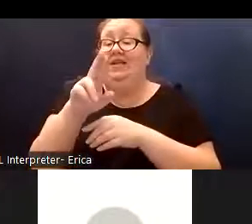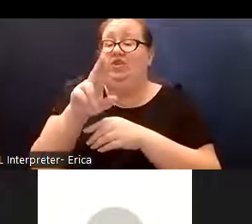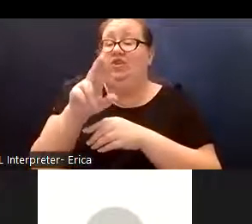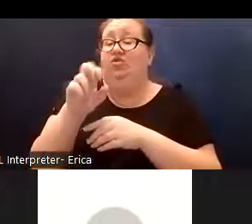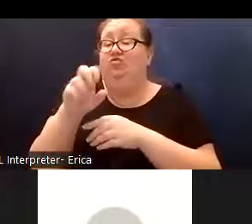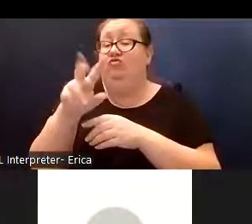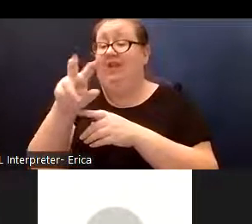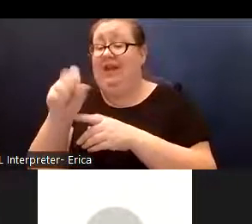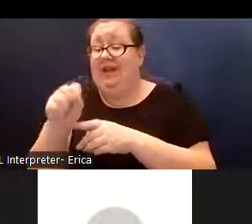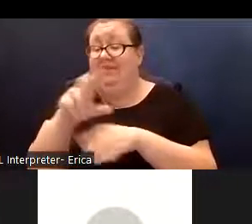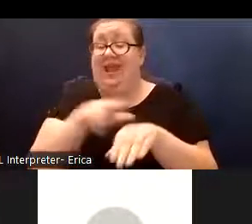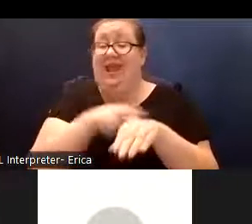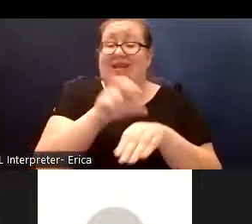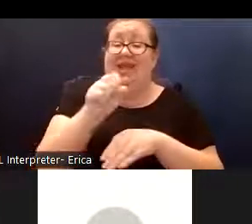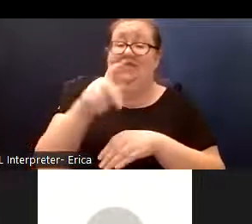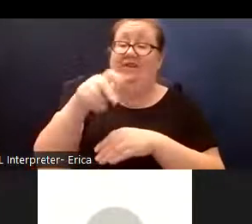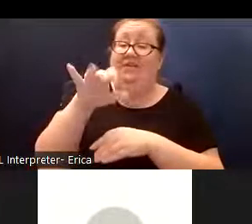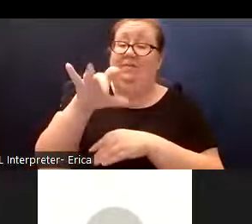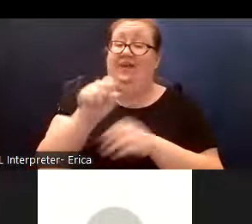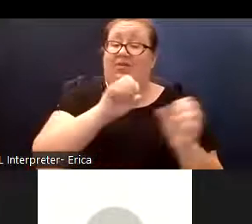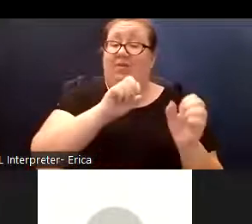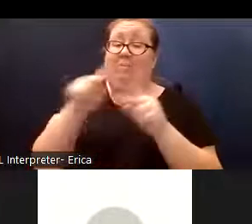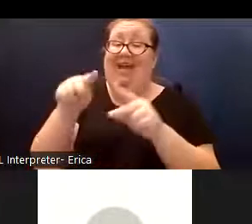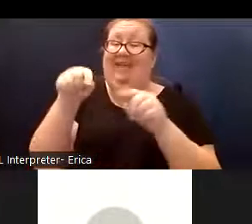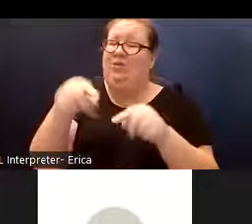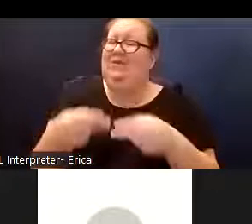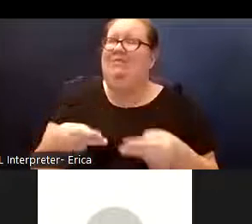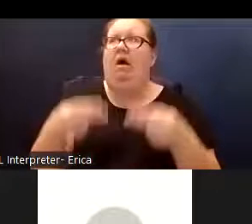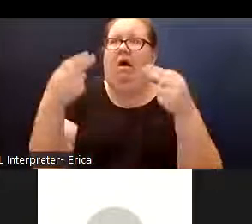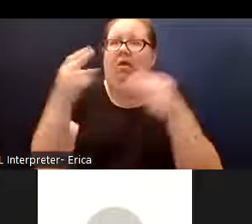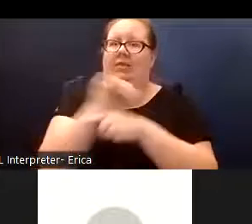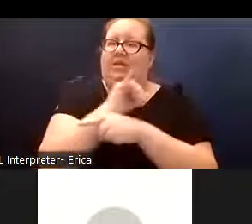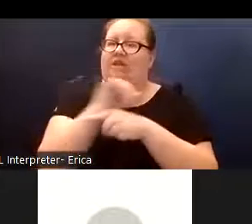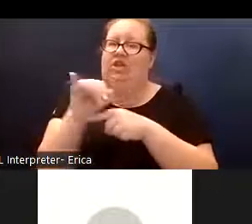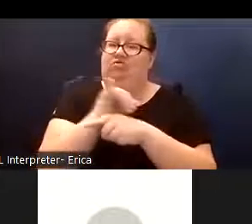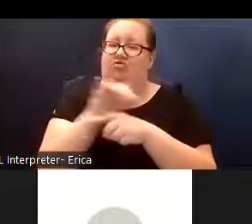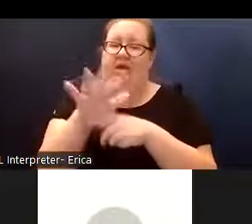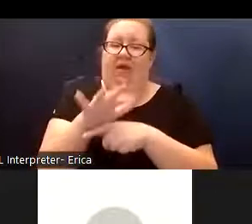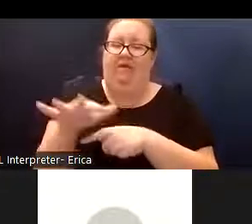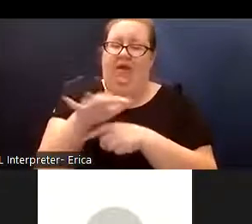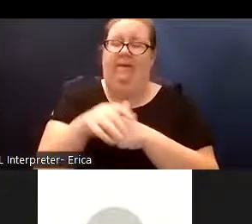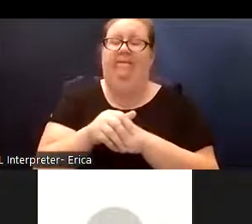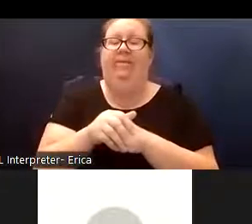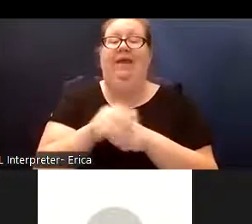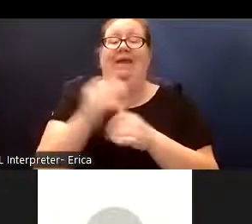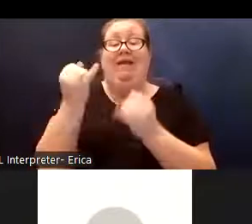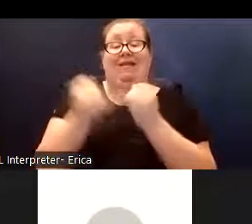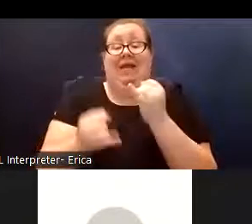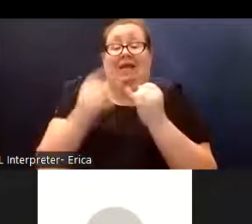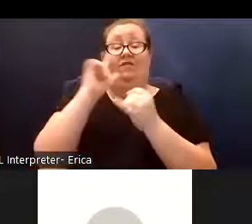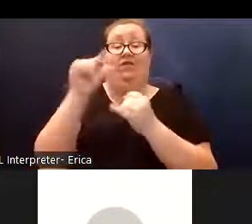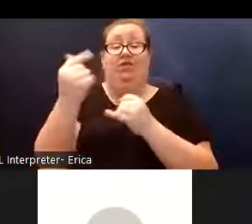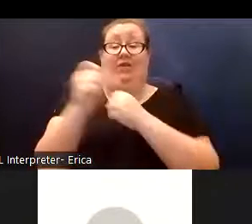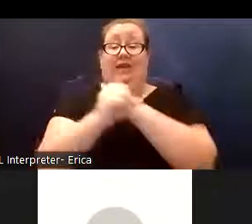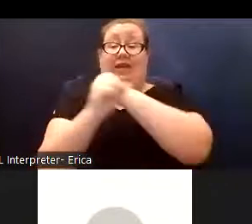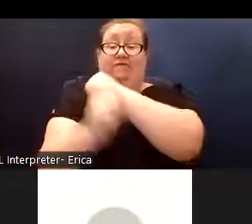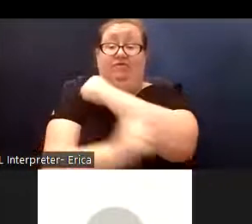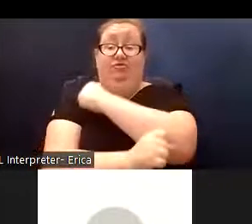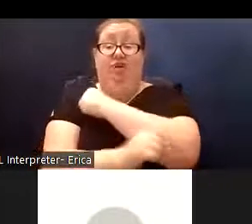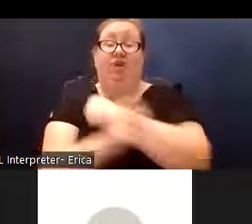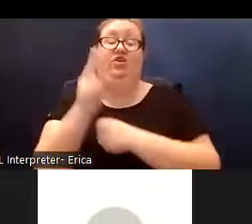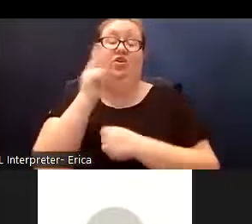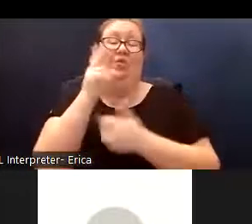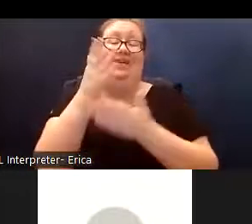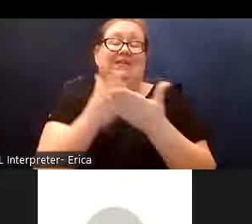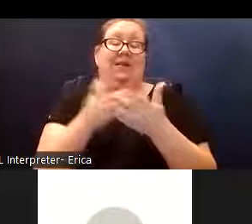back into this highly industrialized area. And then lastly, for green infrastructure, you see some